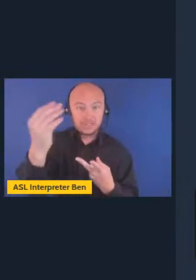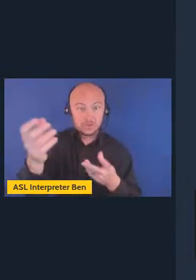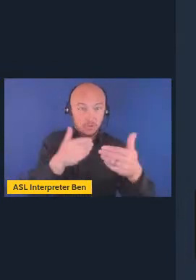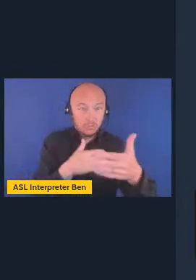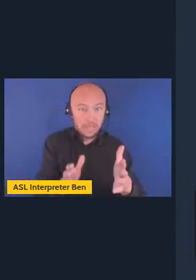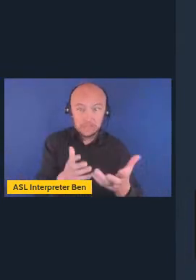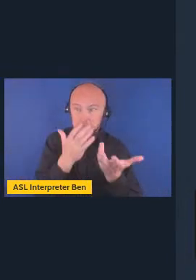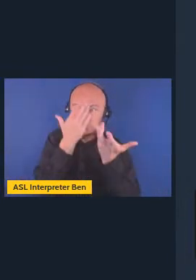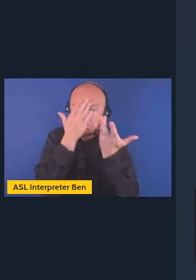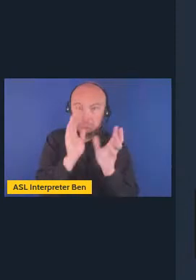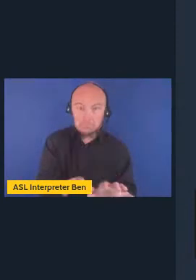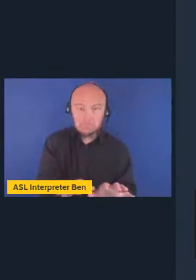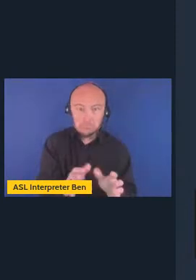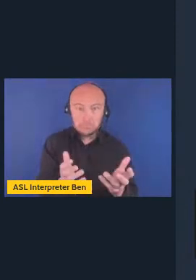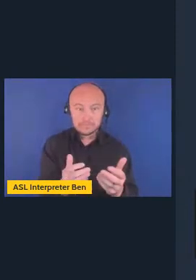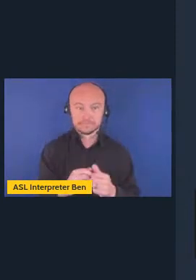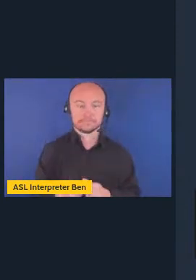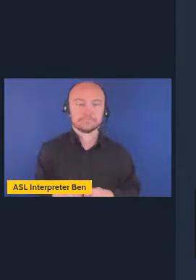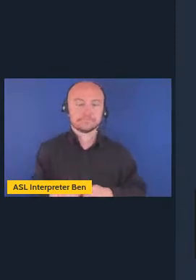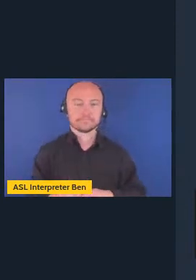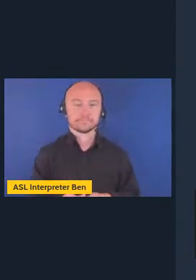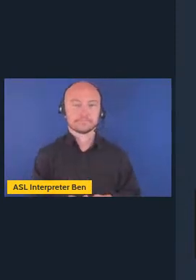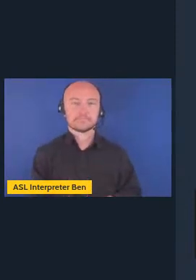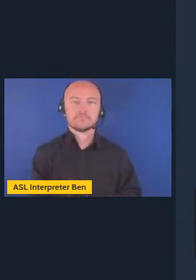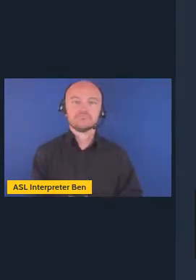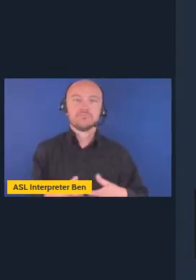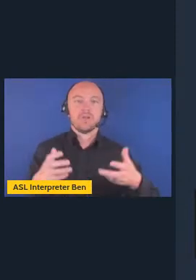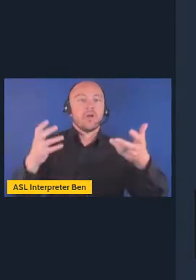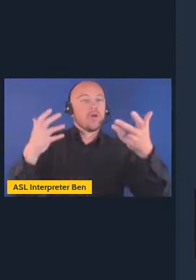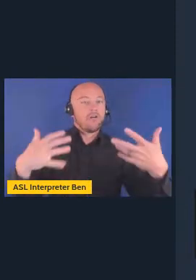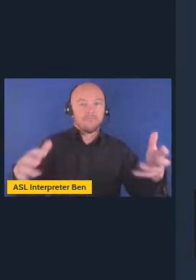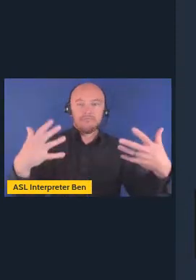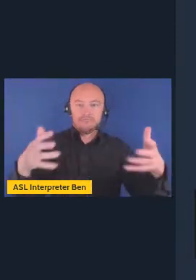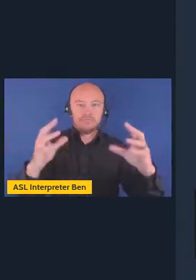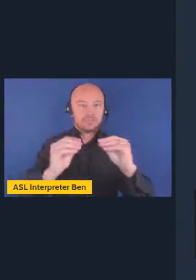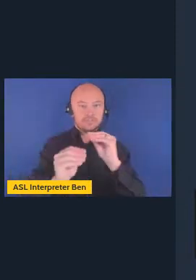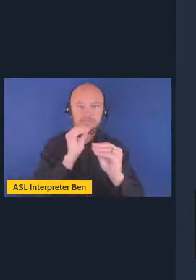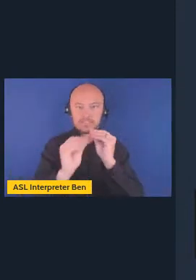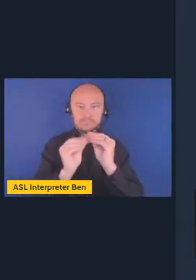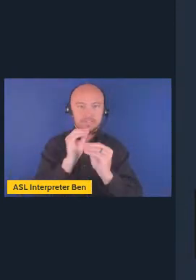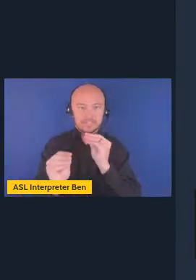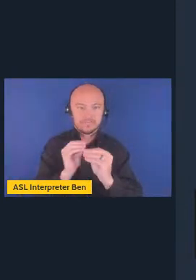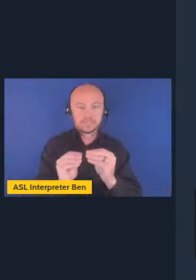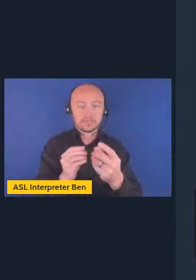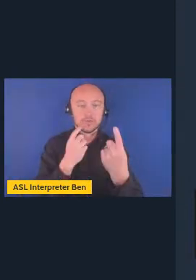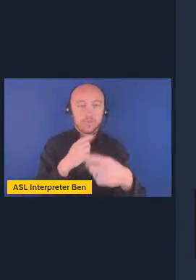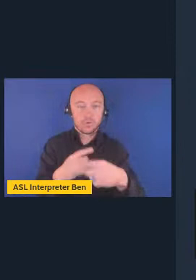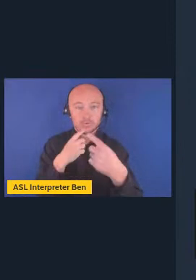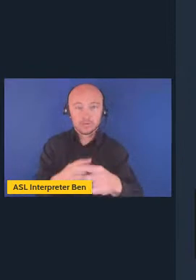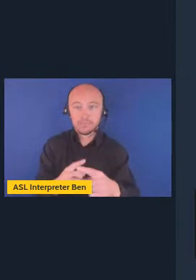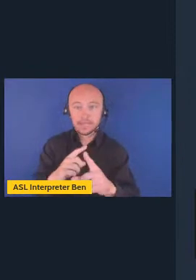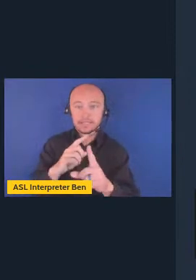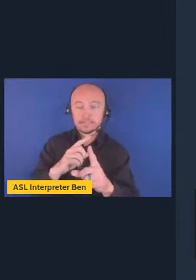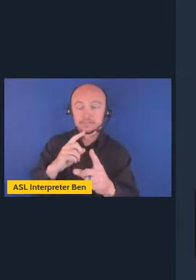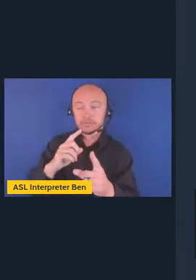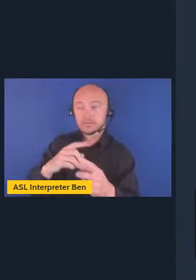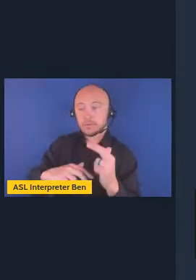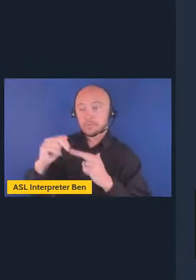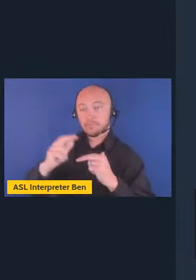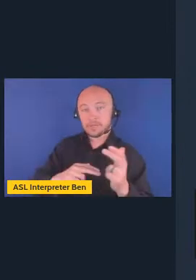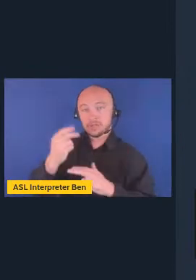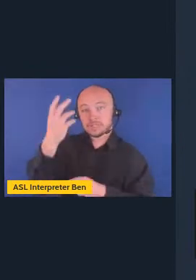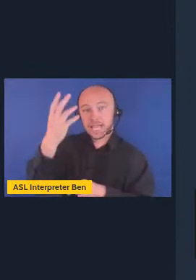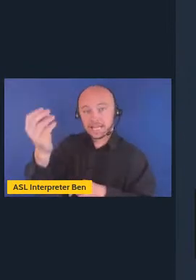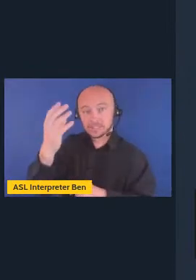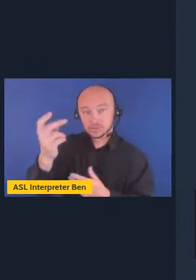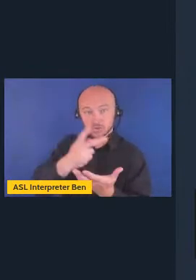use. All of these issues should be a thing of the past now, and the commands to create built-in projects and external projects